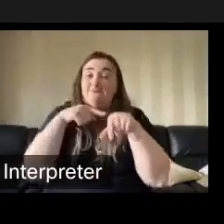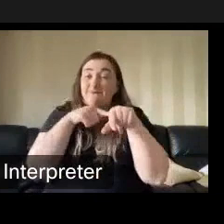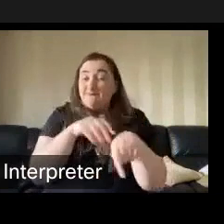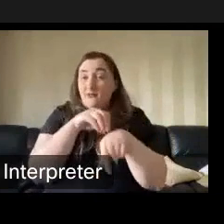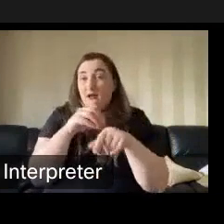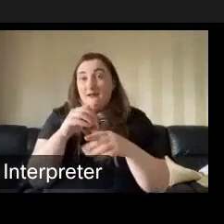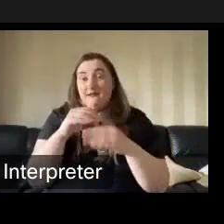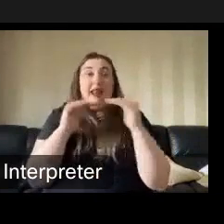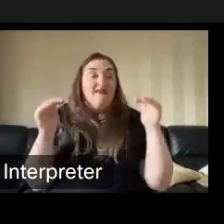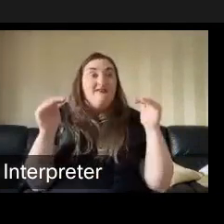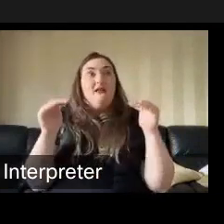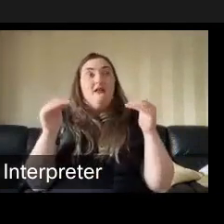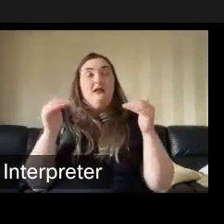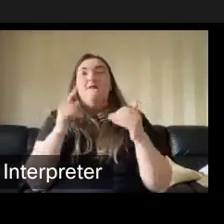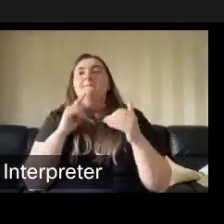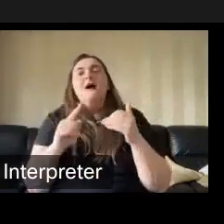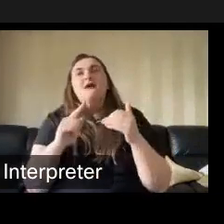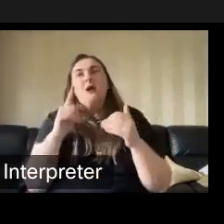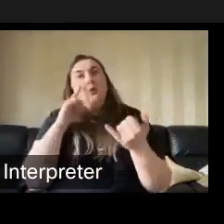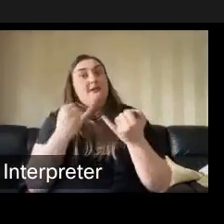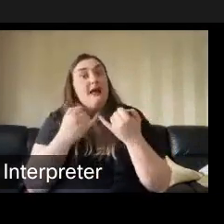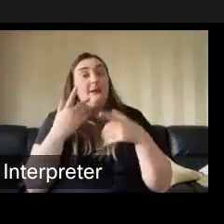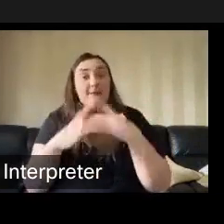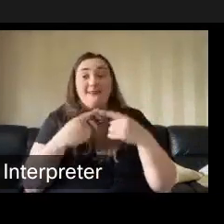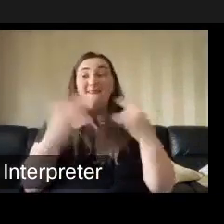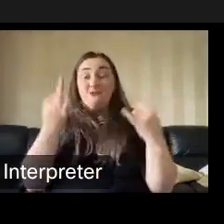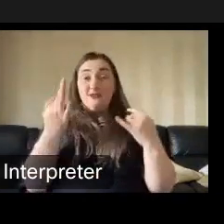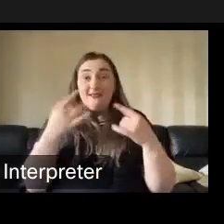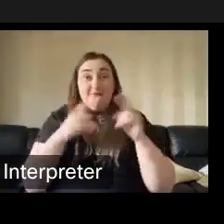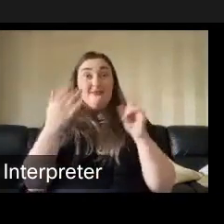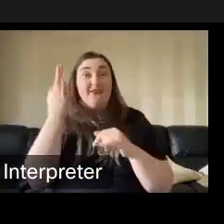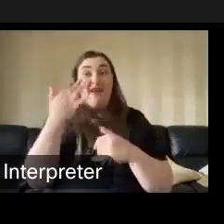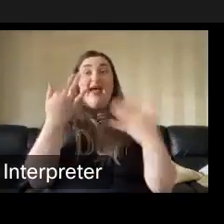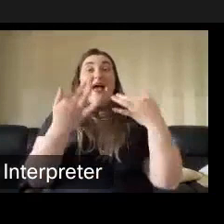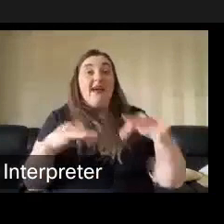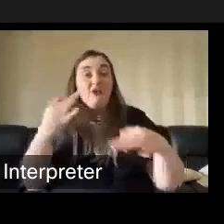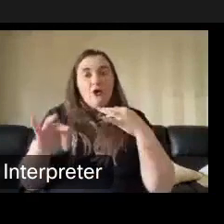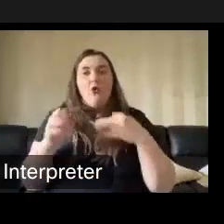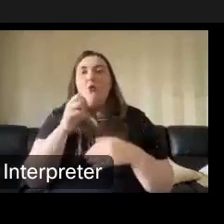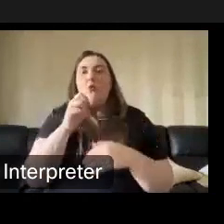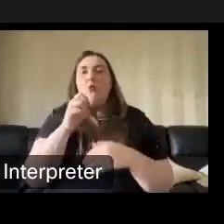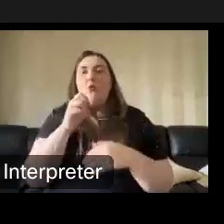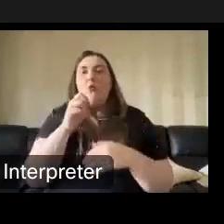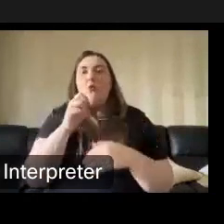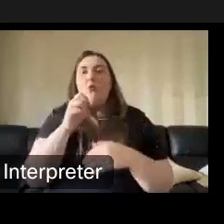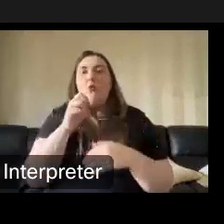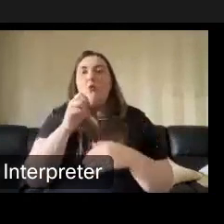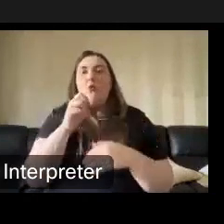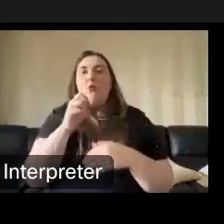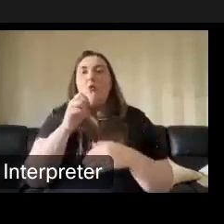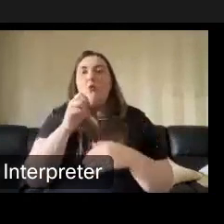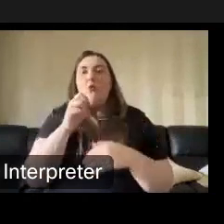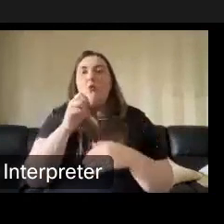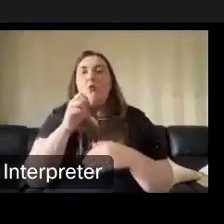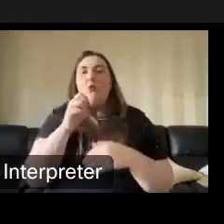other factors, but it seems to make a difference. And so that's something I just want to introduce into the conversation, if you like,